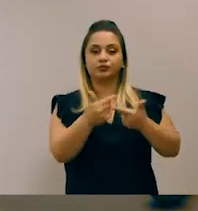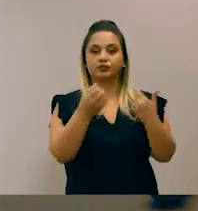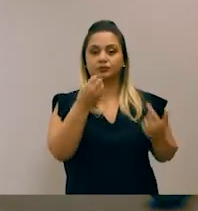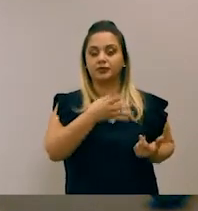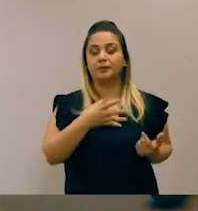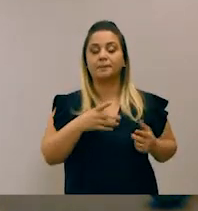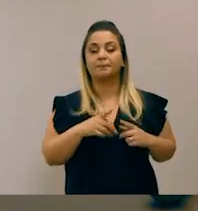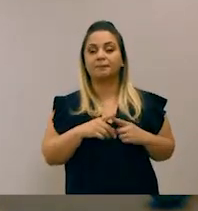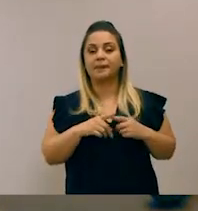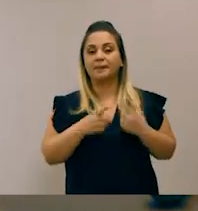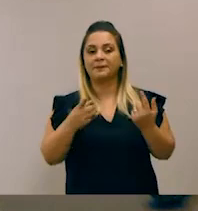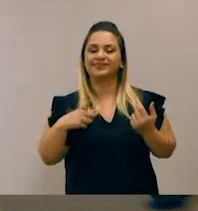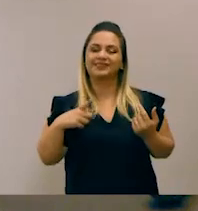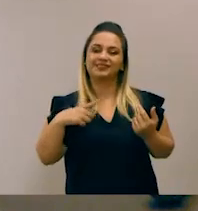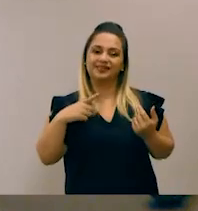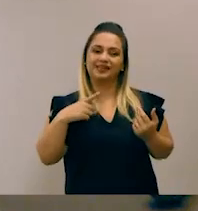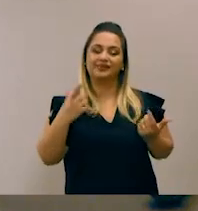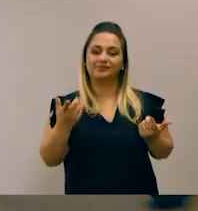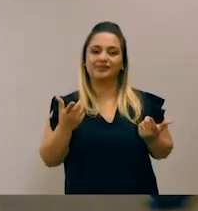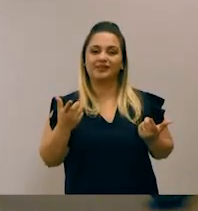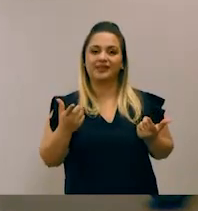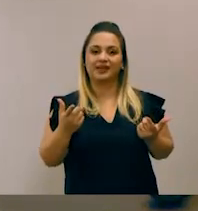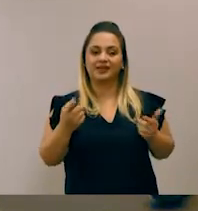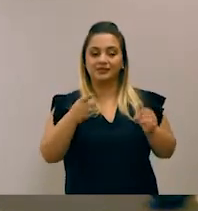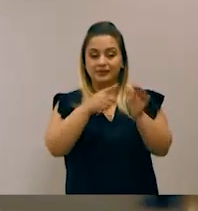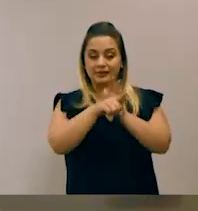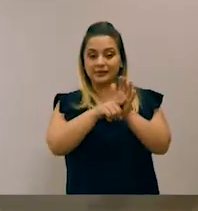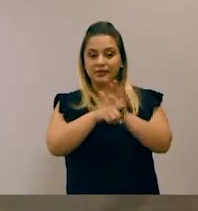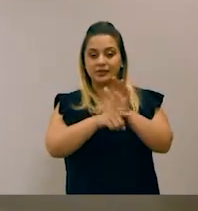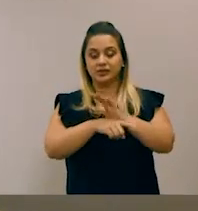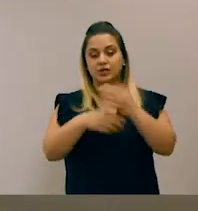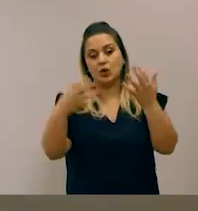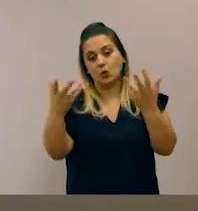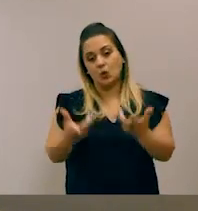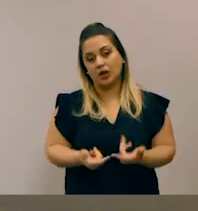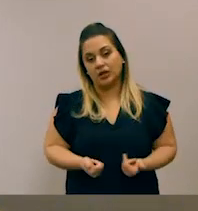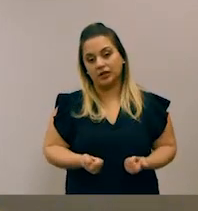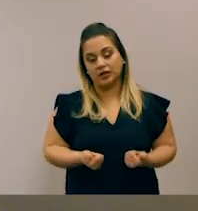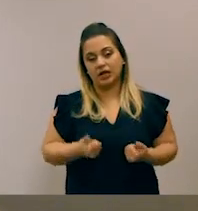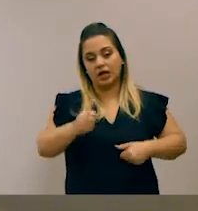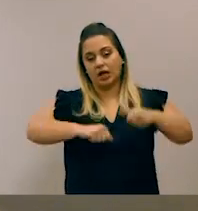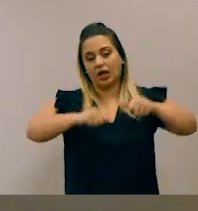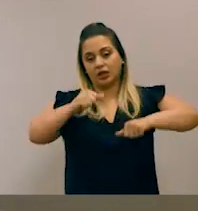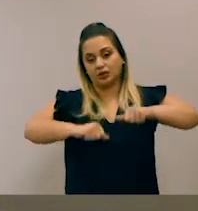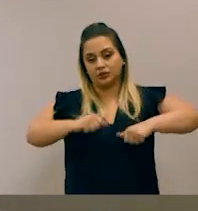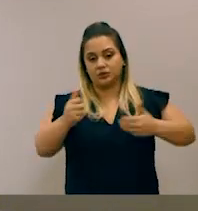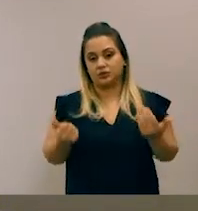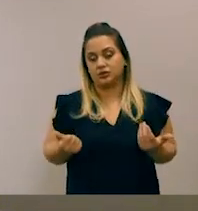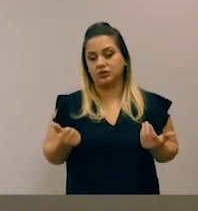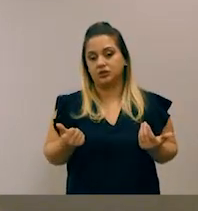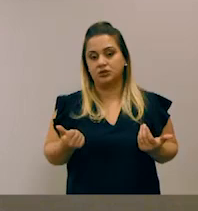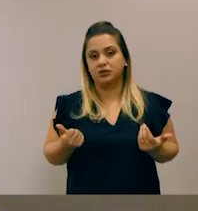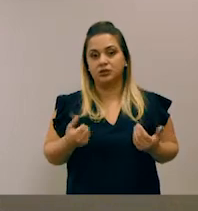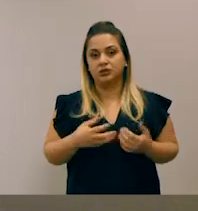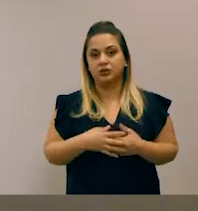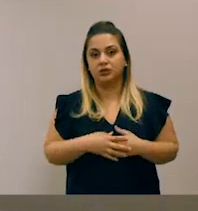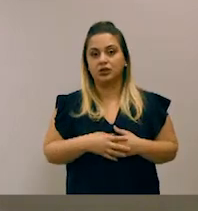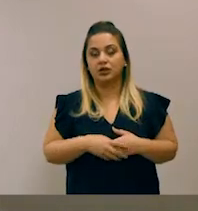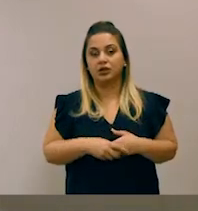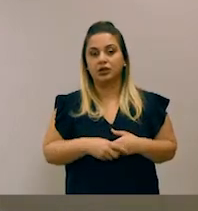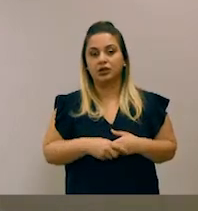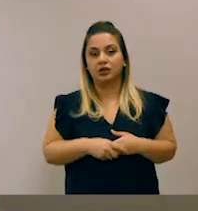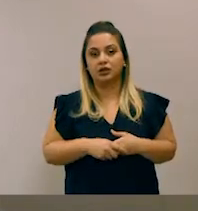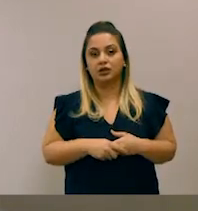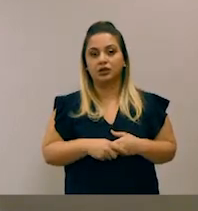and it works well. But you have these issues of quality of the image that is in there, and